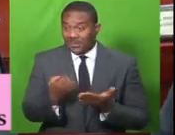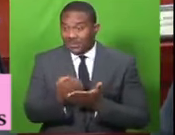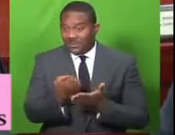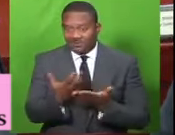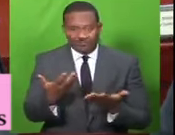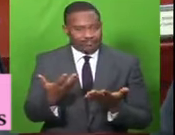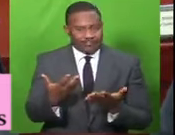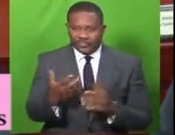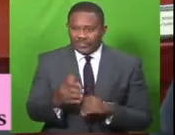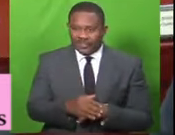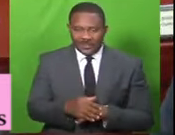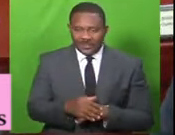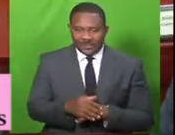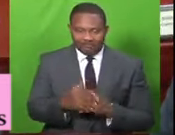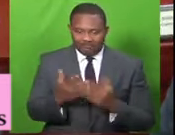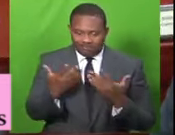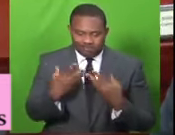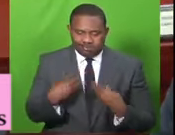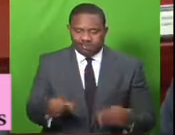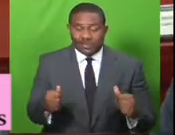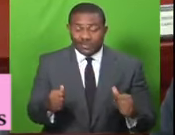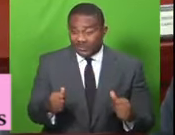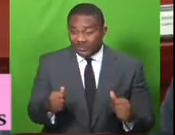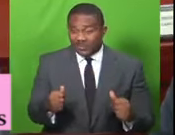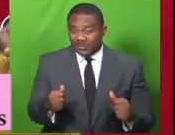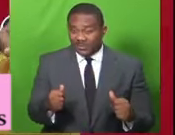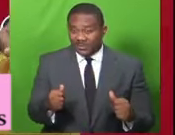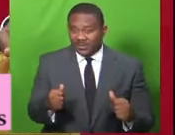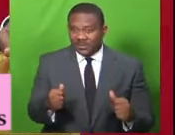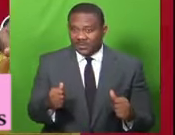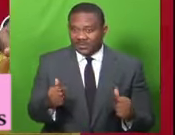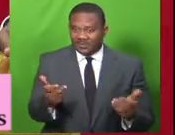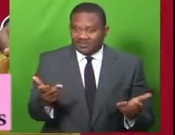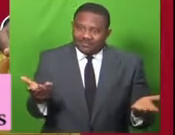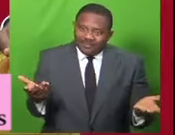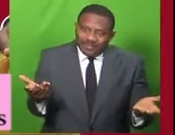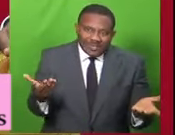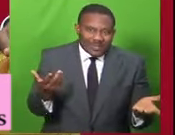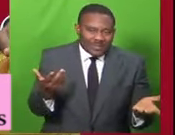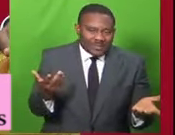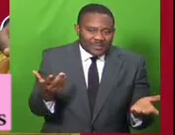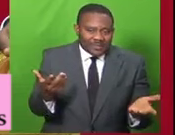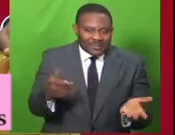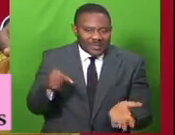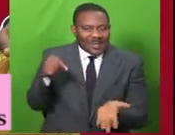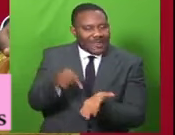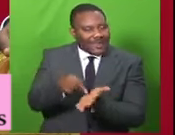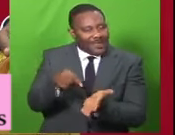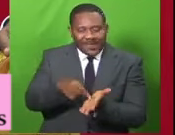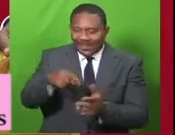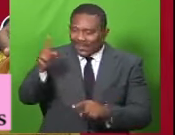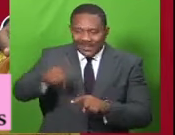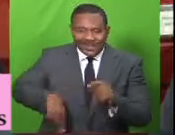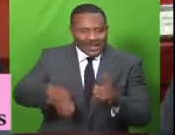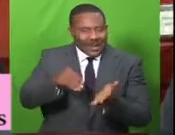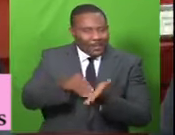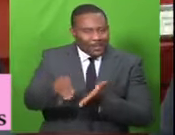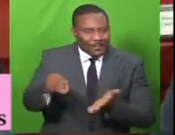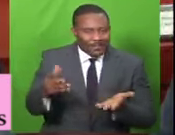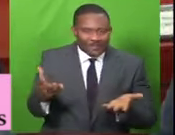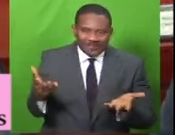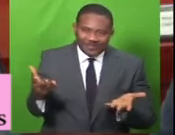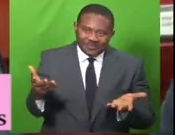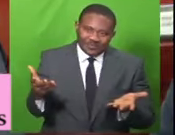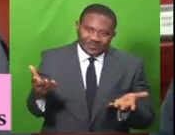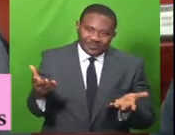is bankrupt or insolvent. We are currently unable to repay our debt. Ghana